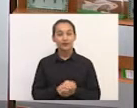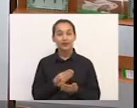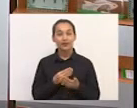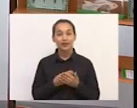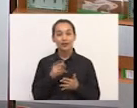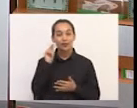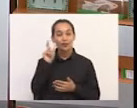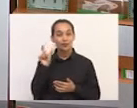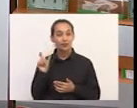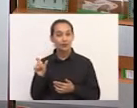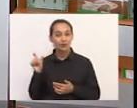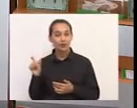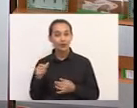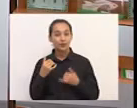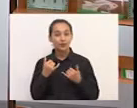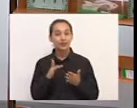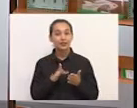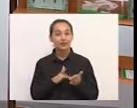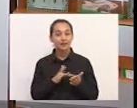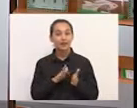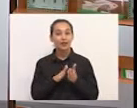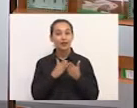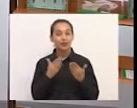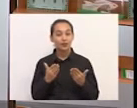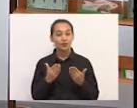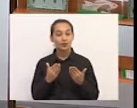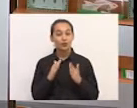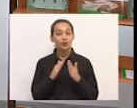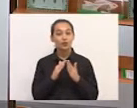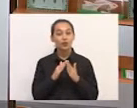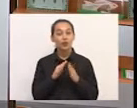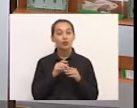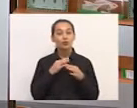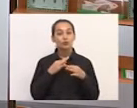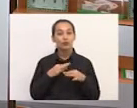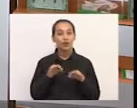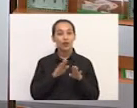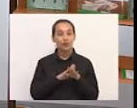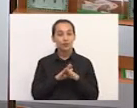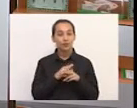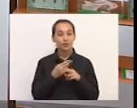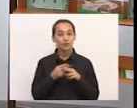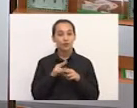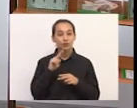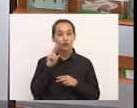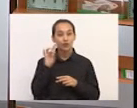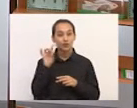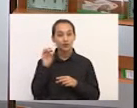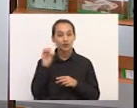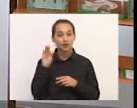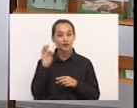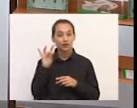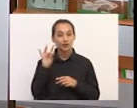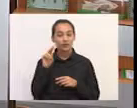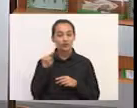Aziz o'quvchim, endi daftaringizga mustaqil bajarishingiz uchun quyidagi krossvordni yozib